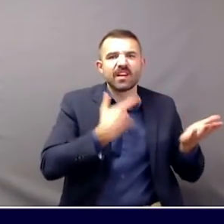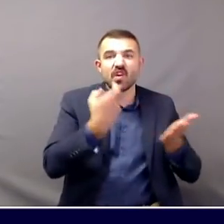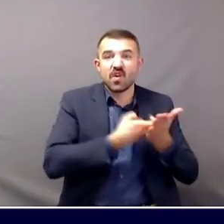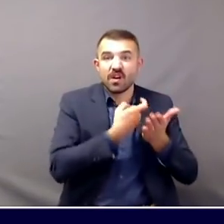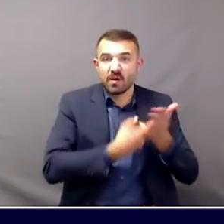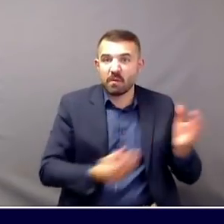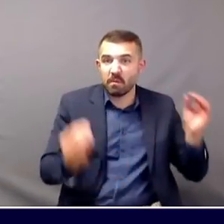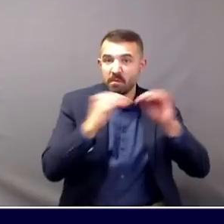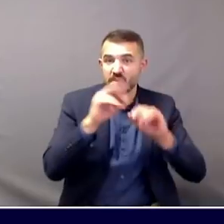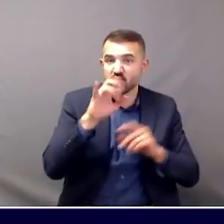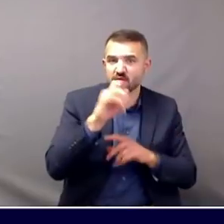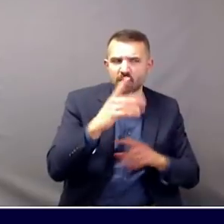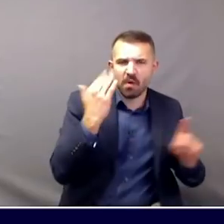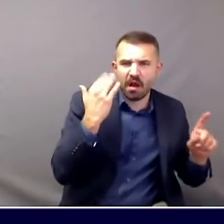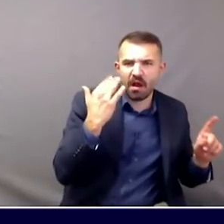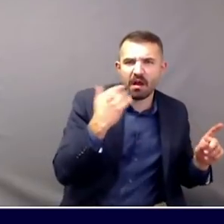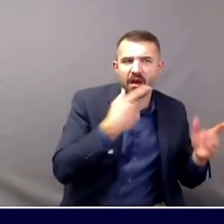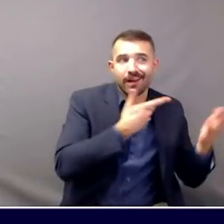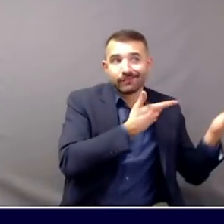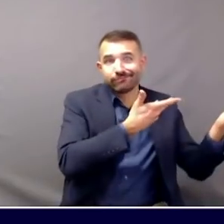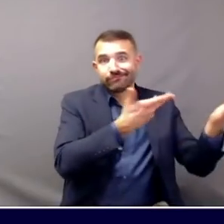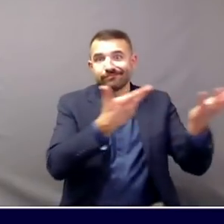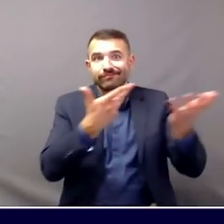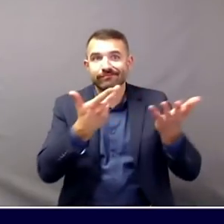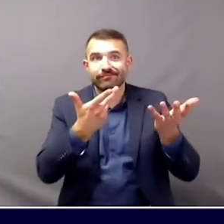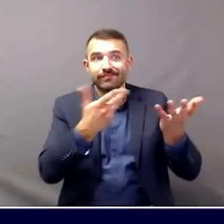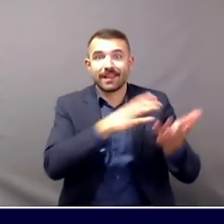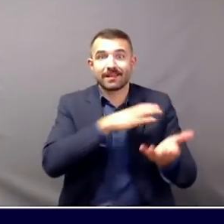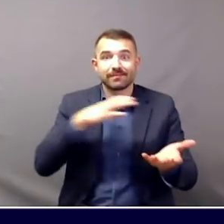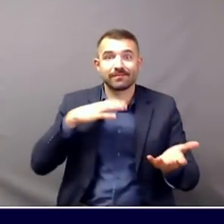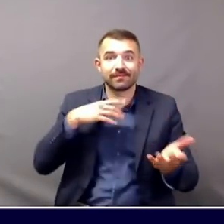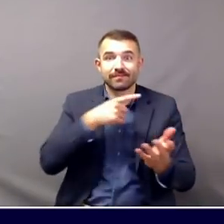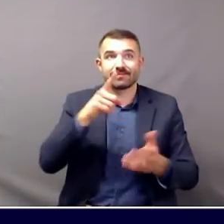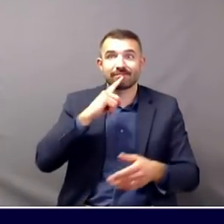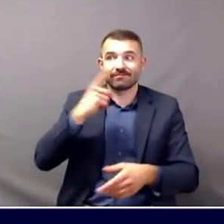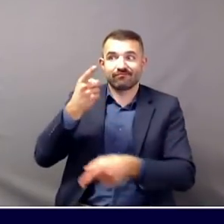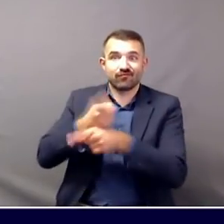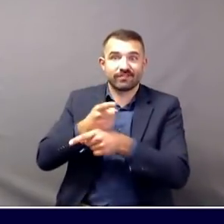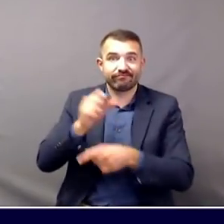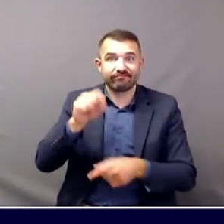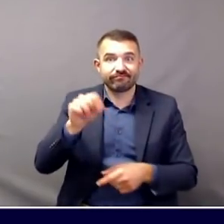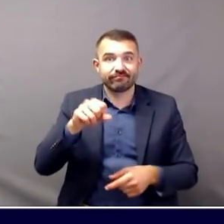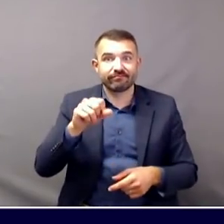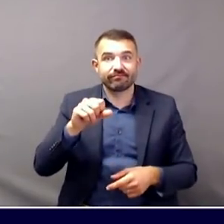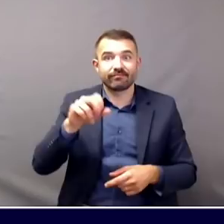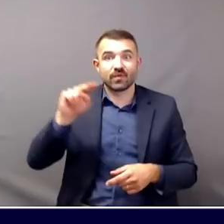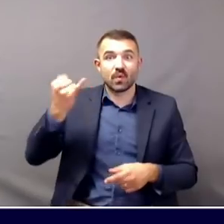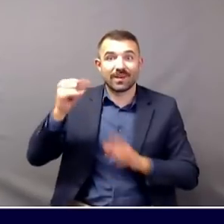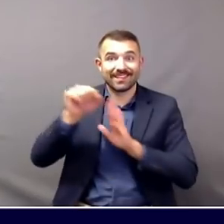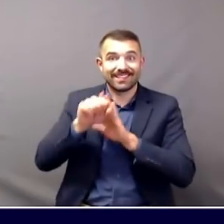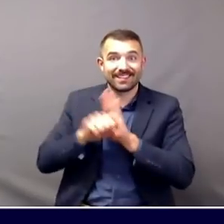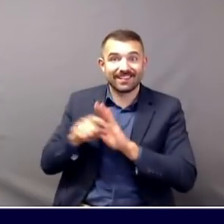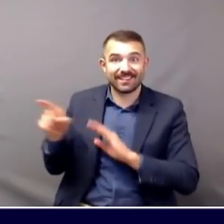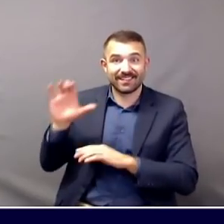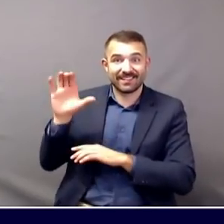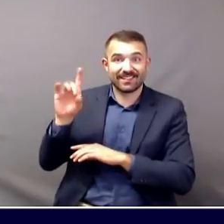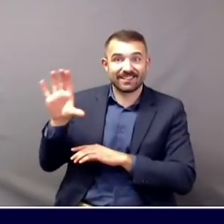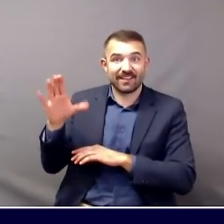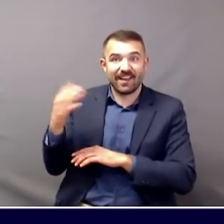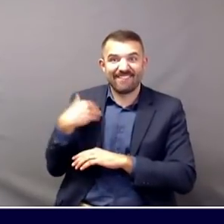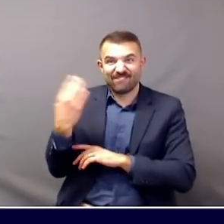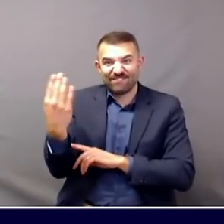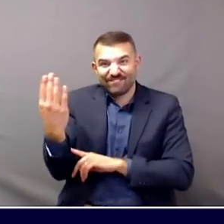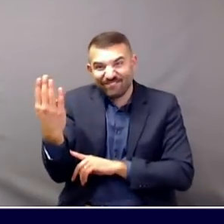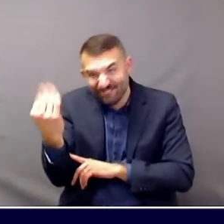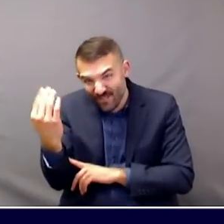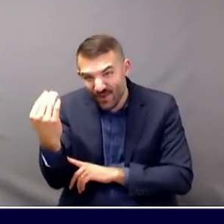couple days ago, I was having a conversation with my counterpart in New Jersey, who noted that they've had 14 outbreaks